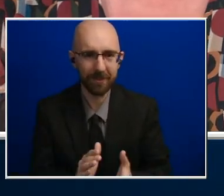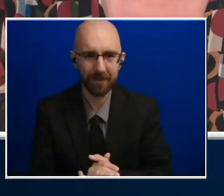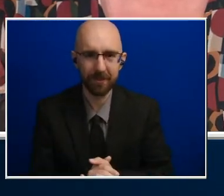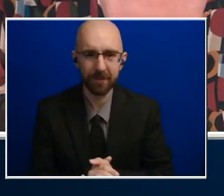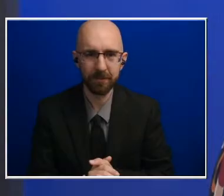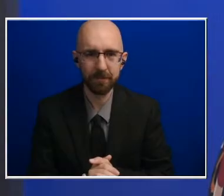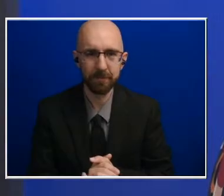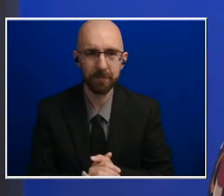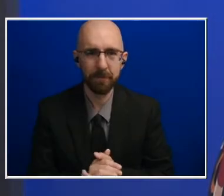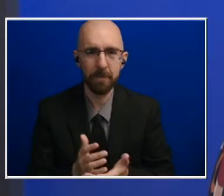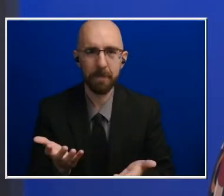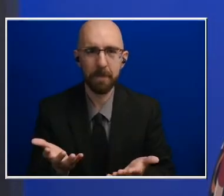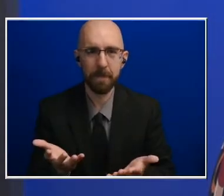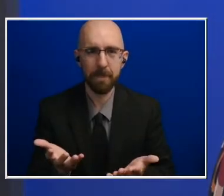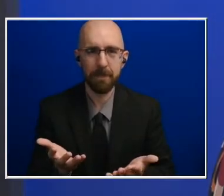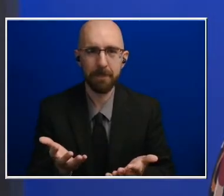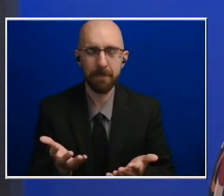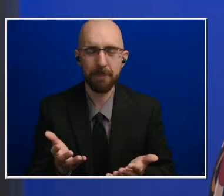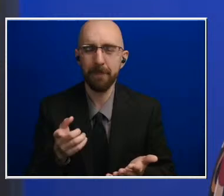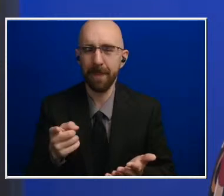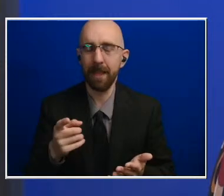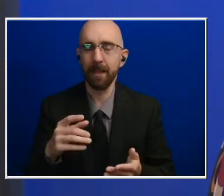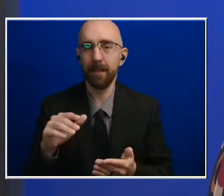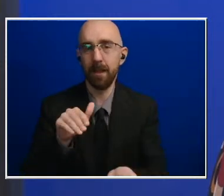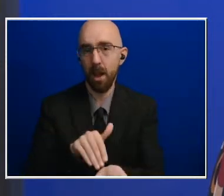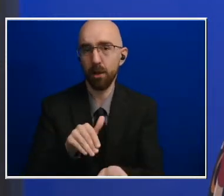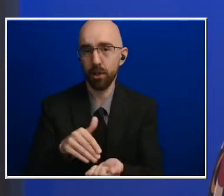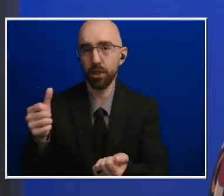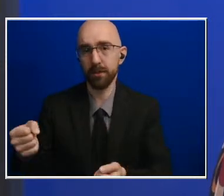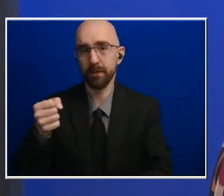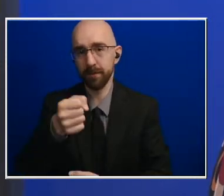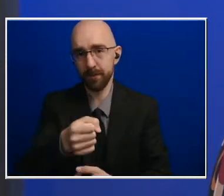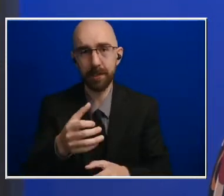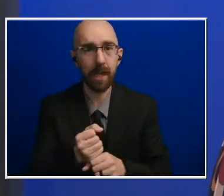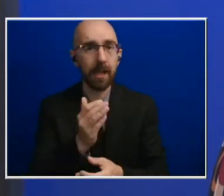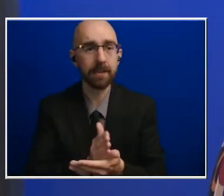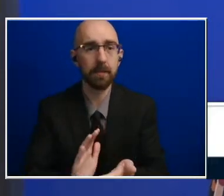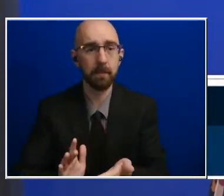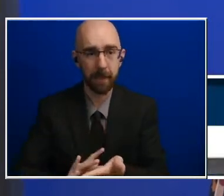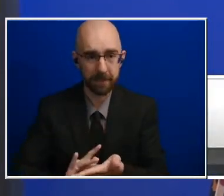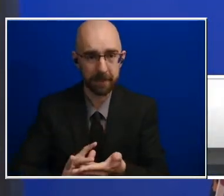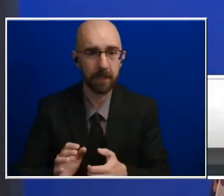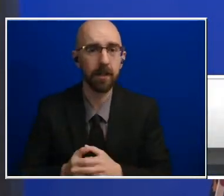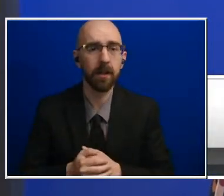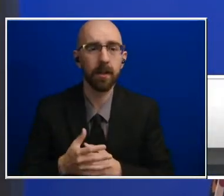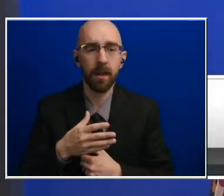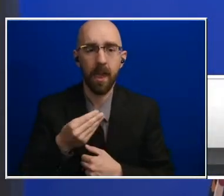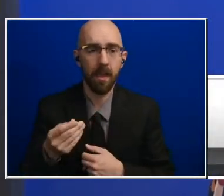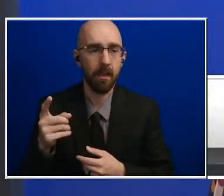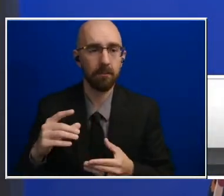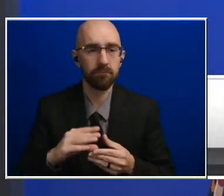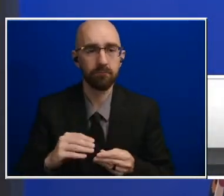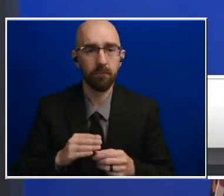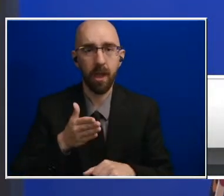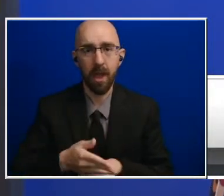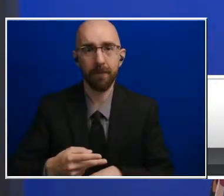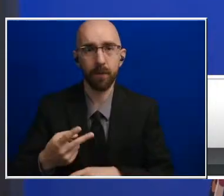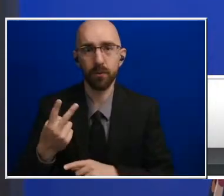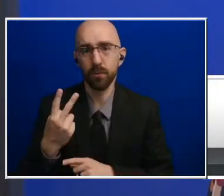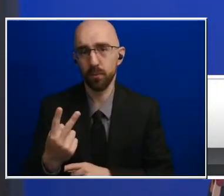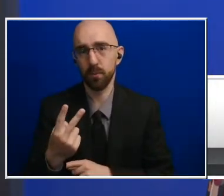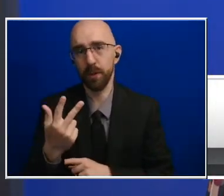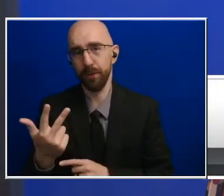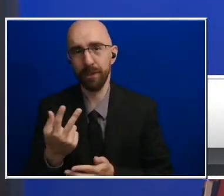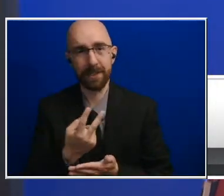she said they took me to the doctors and got some medicine, and she said after about 2 or 3 seizures, that's when